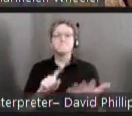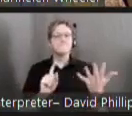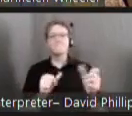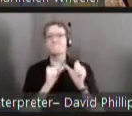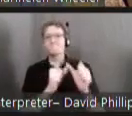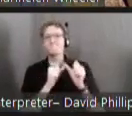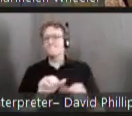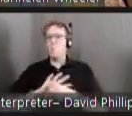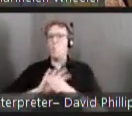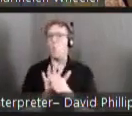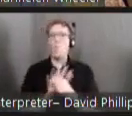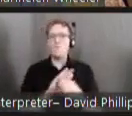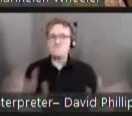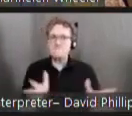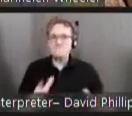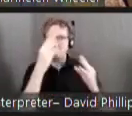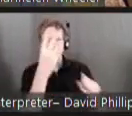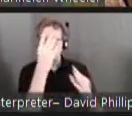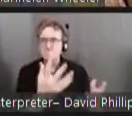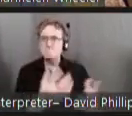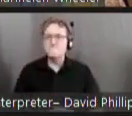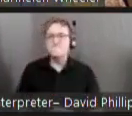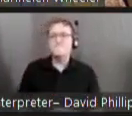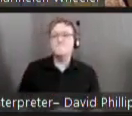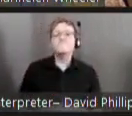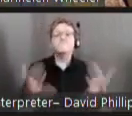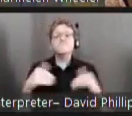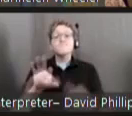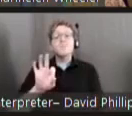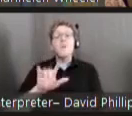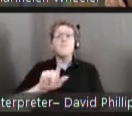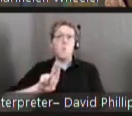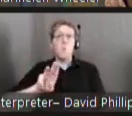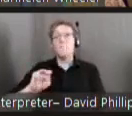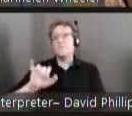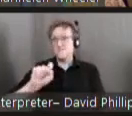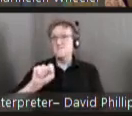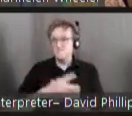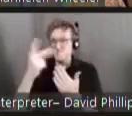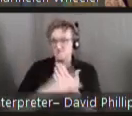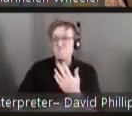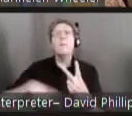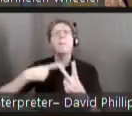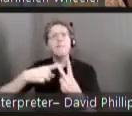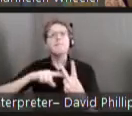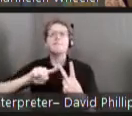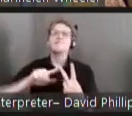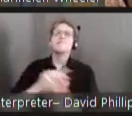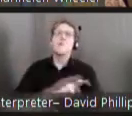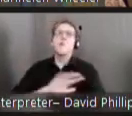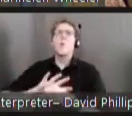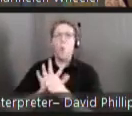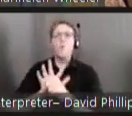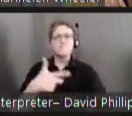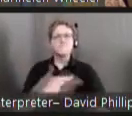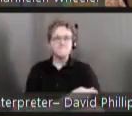last school year. In addition to our flu miss program in the schools, we will be having COVID-19 vaccinations. So just be on the lookout, or